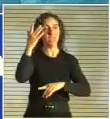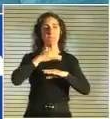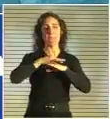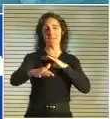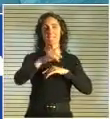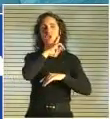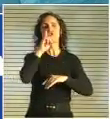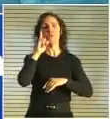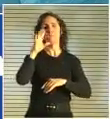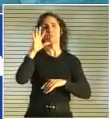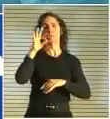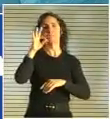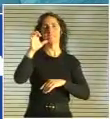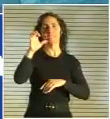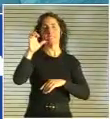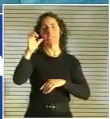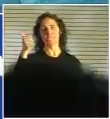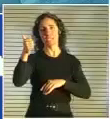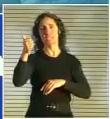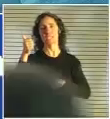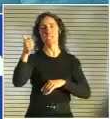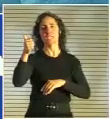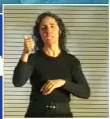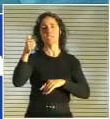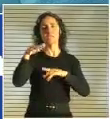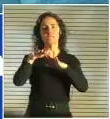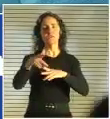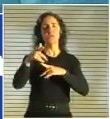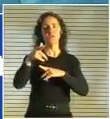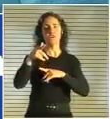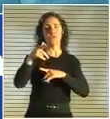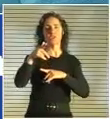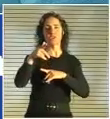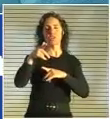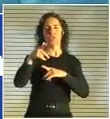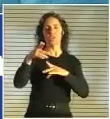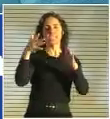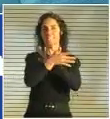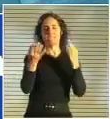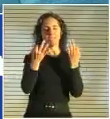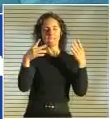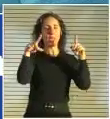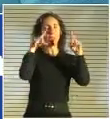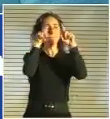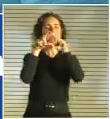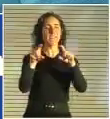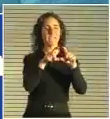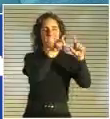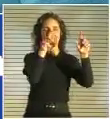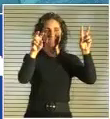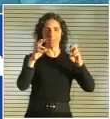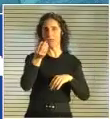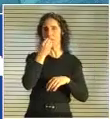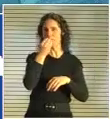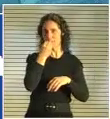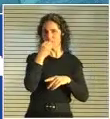us, it's short for Seafood Business for Ocean Stewardship. It consists of 10 of the world's largest seafood companies working together